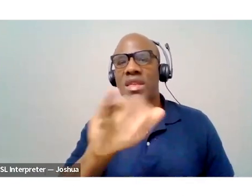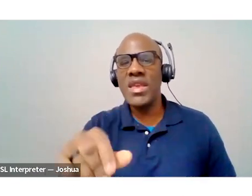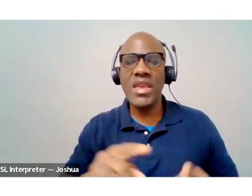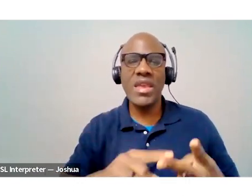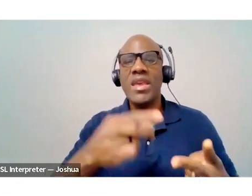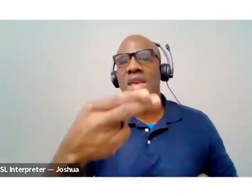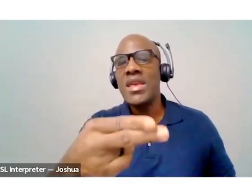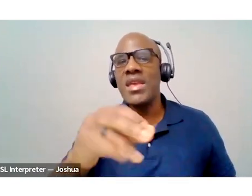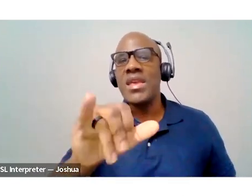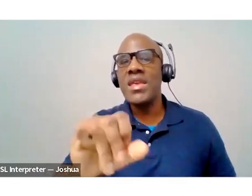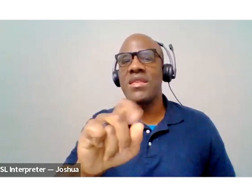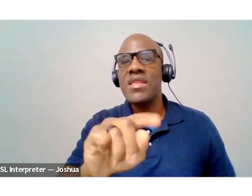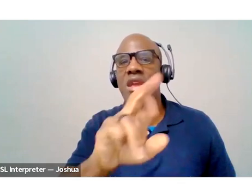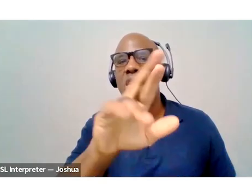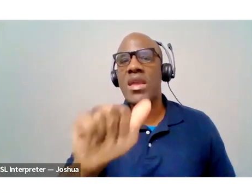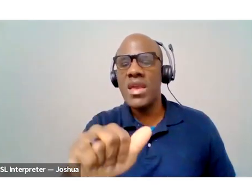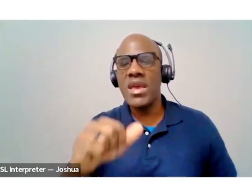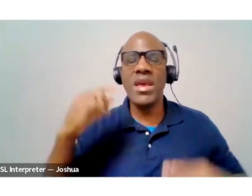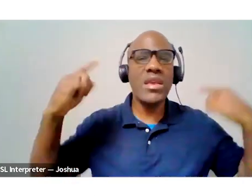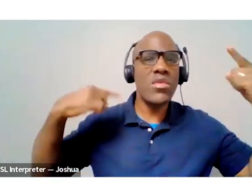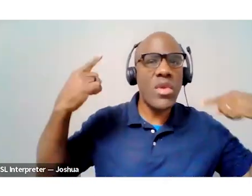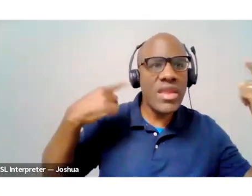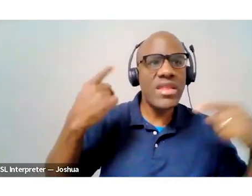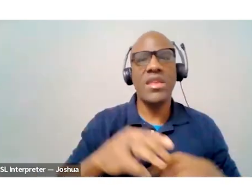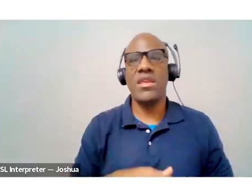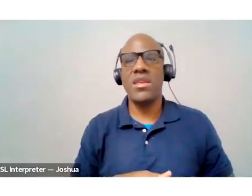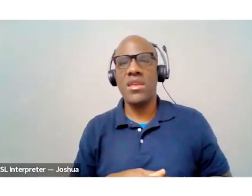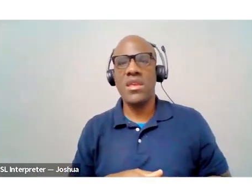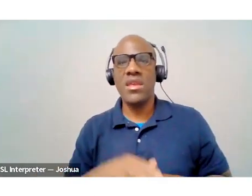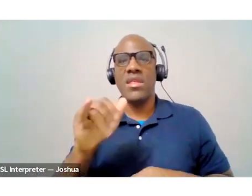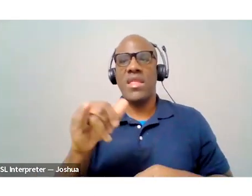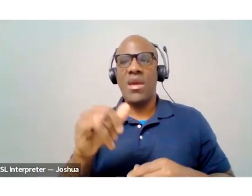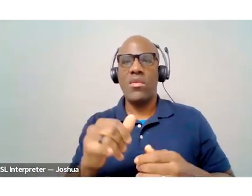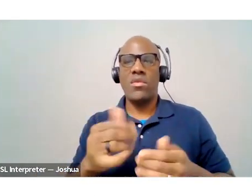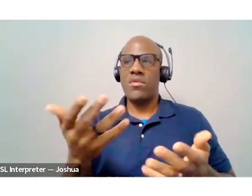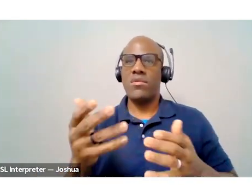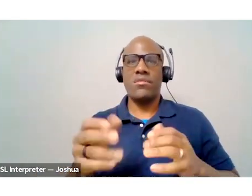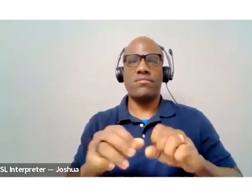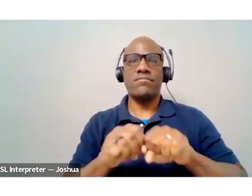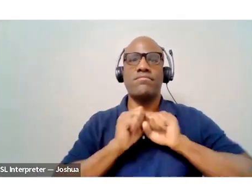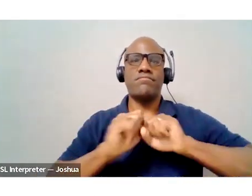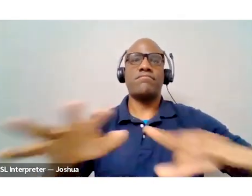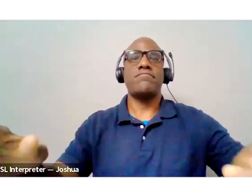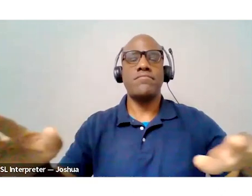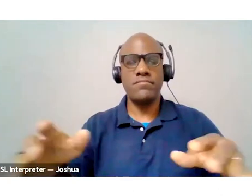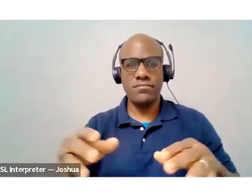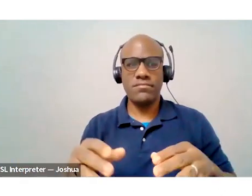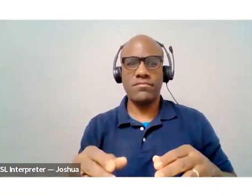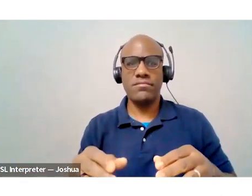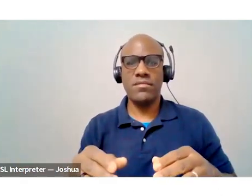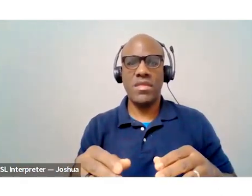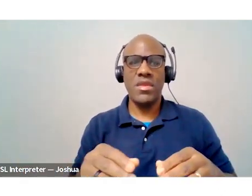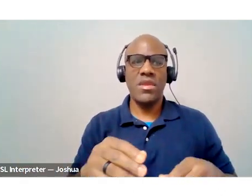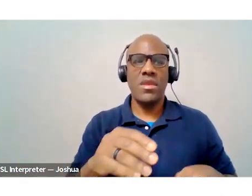mostly pathologize and contain the wildness of womb people,